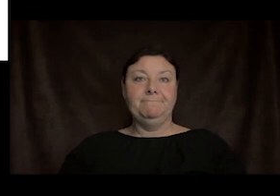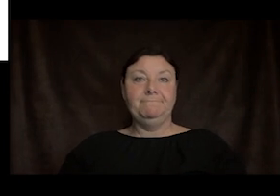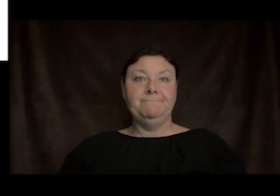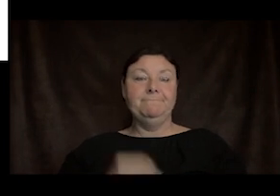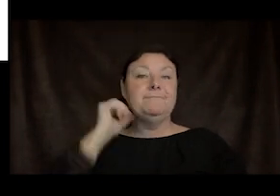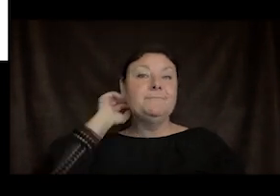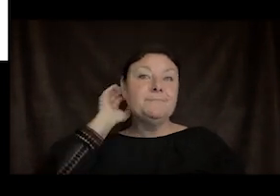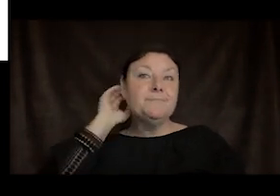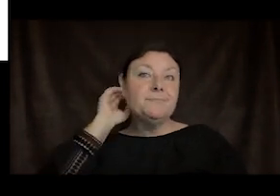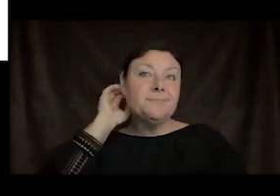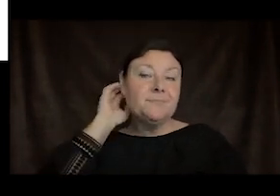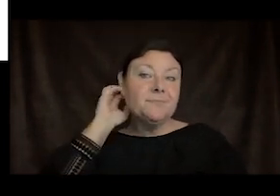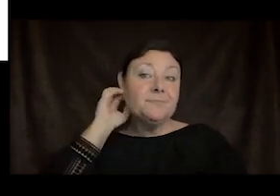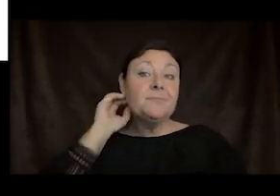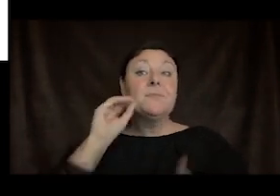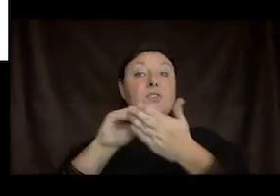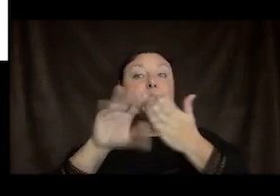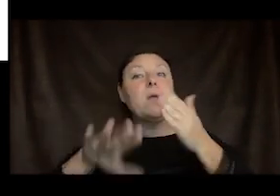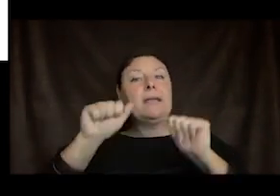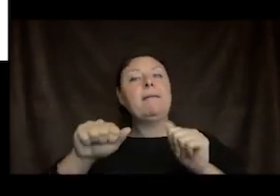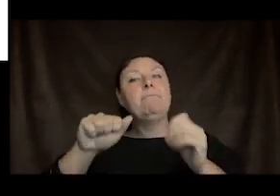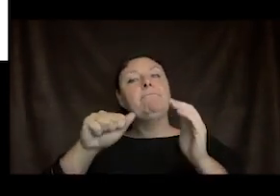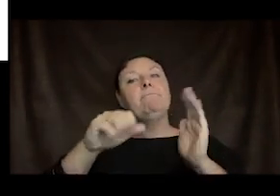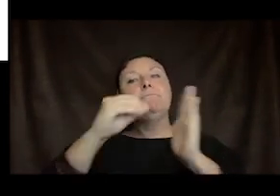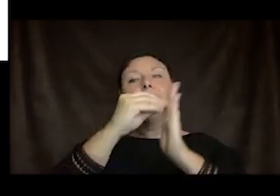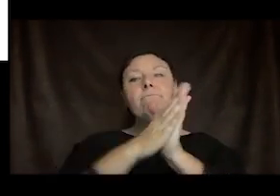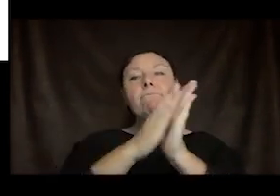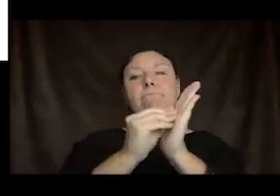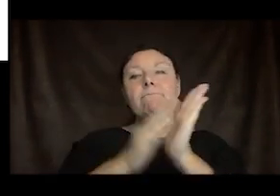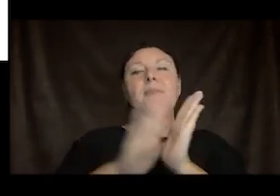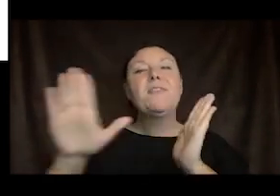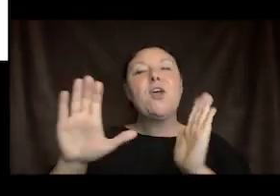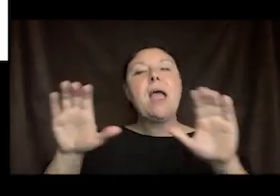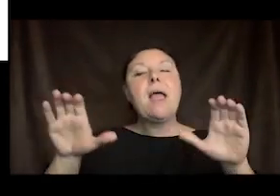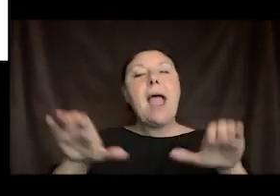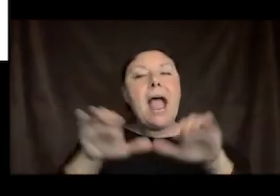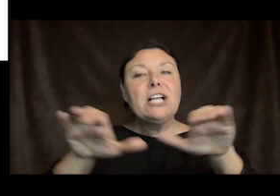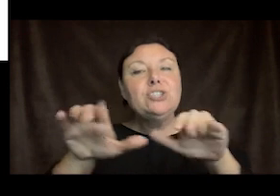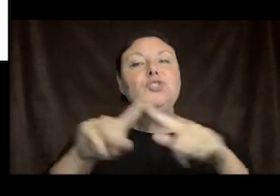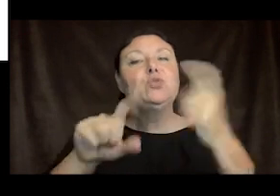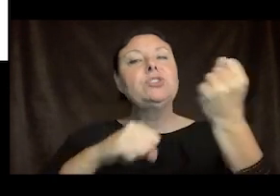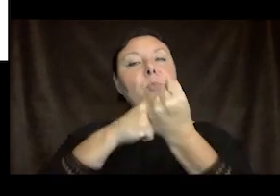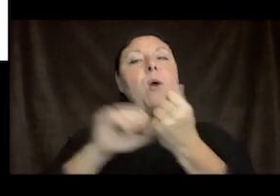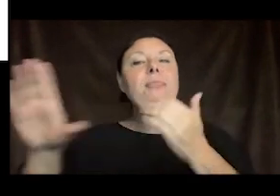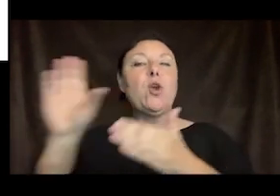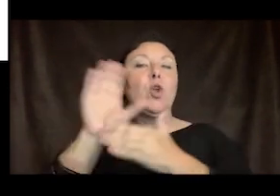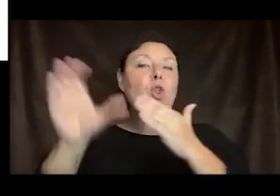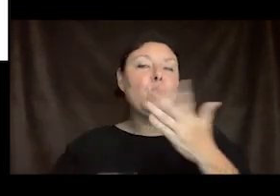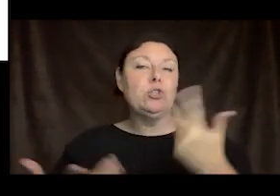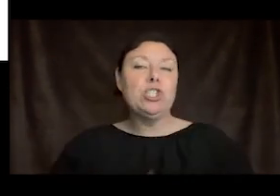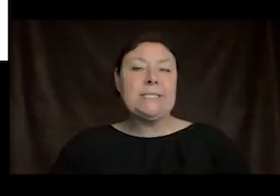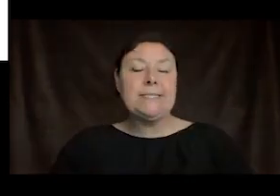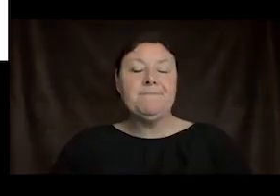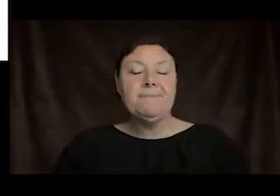And yes, and then students can outline what those actions would be that would support whatever their conclusions would